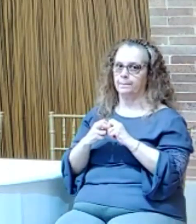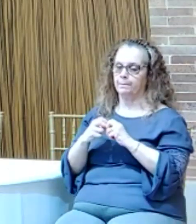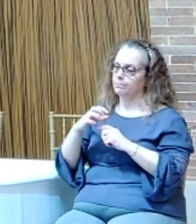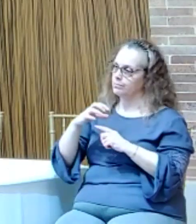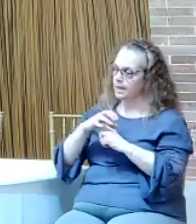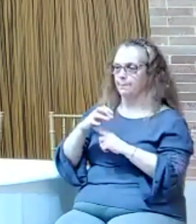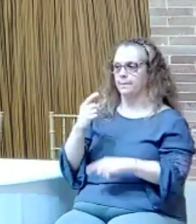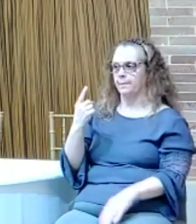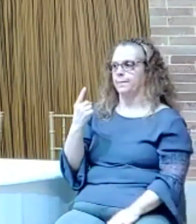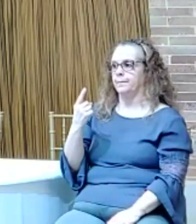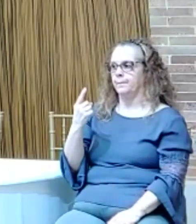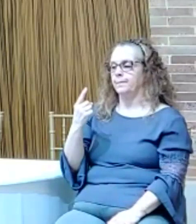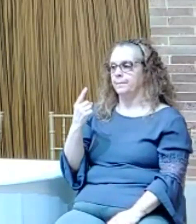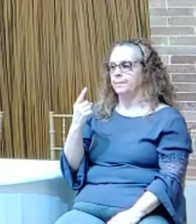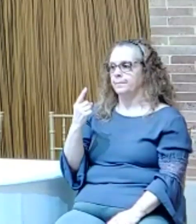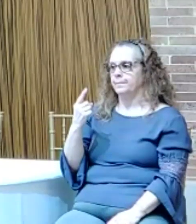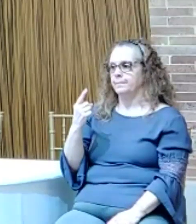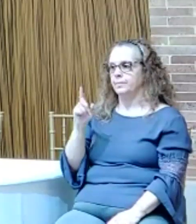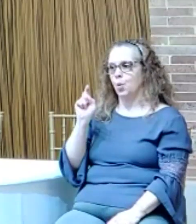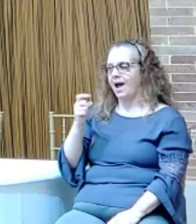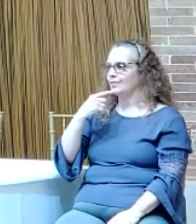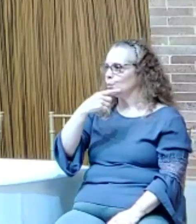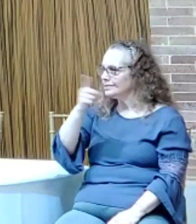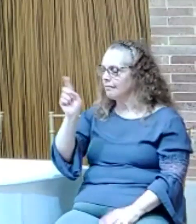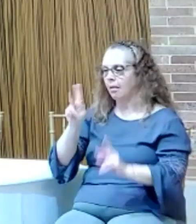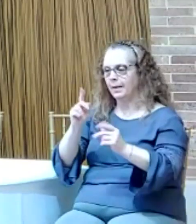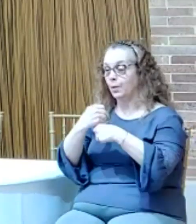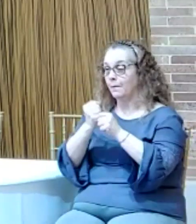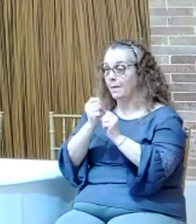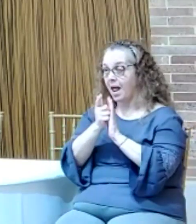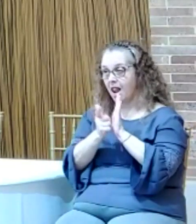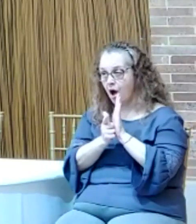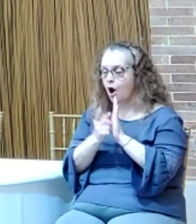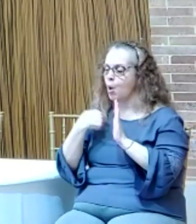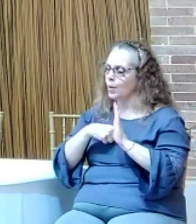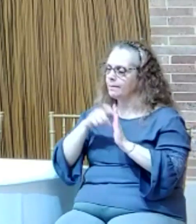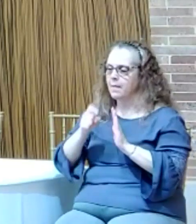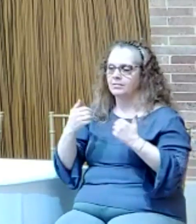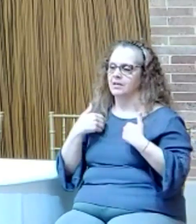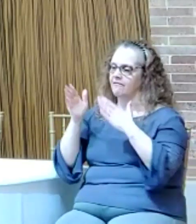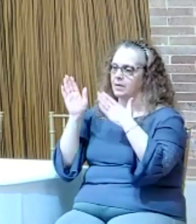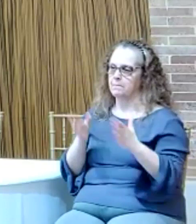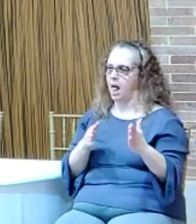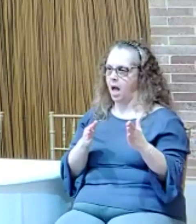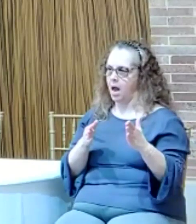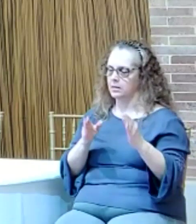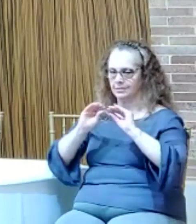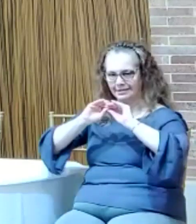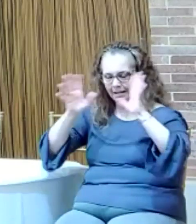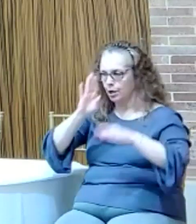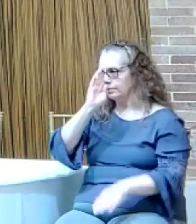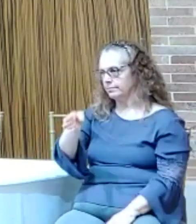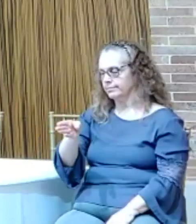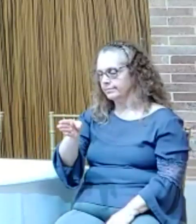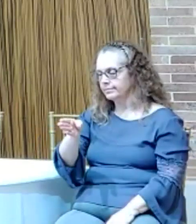lawmakers of that that we need a Marshall Plan in the United States to make sure that people have housing domestically that is